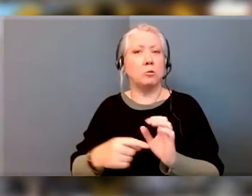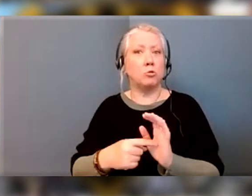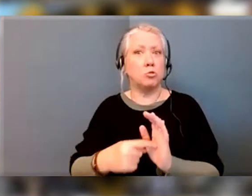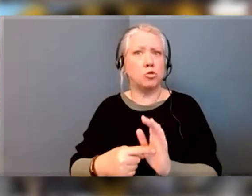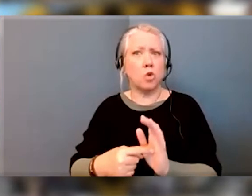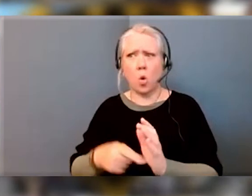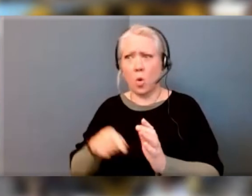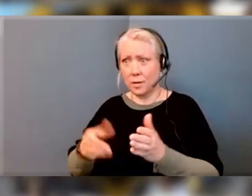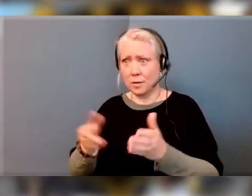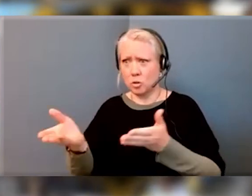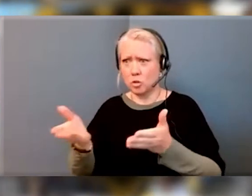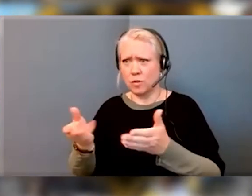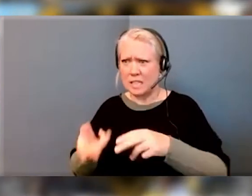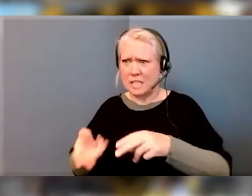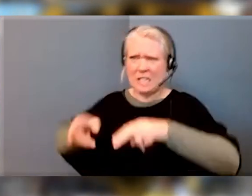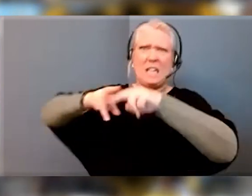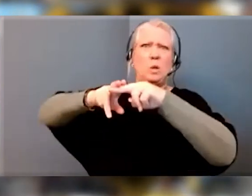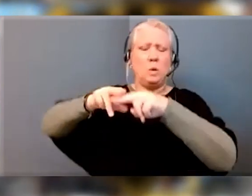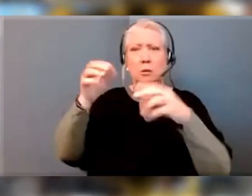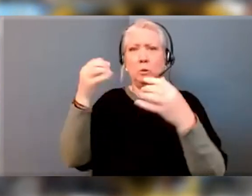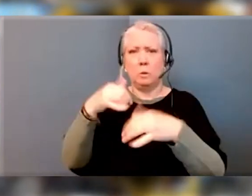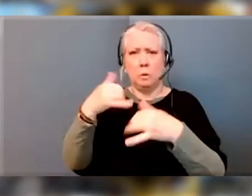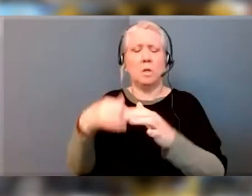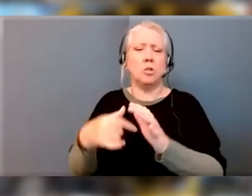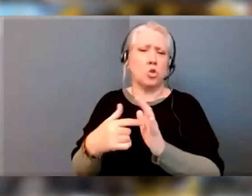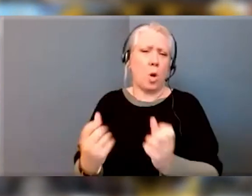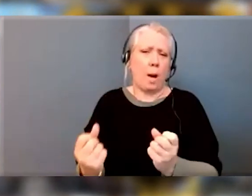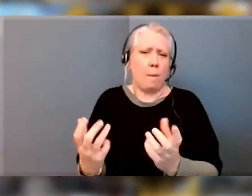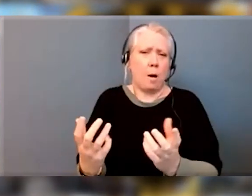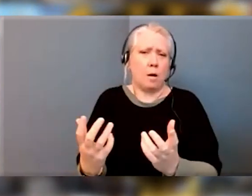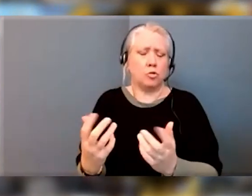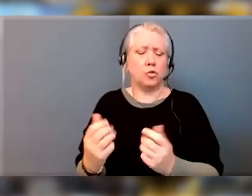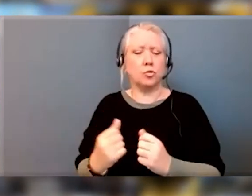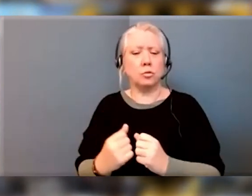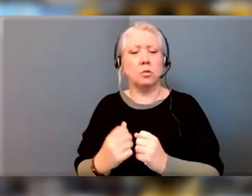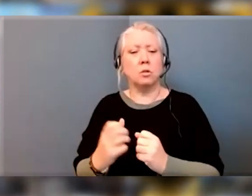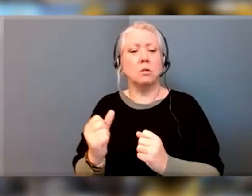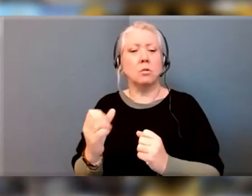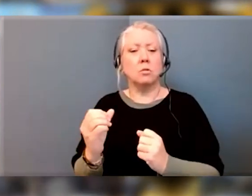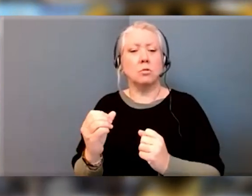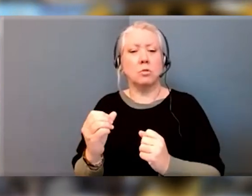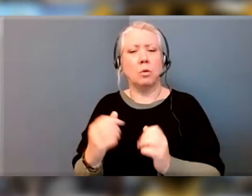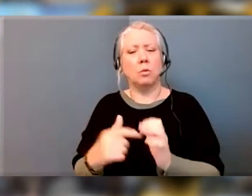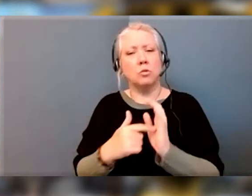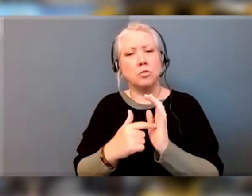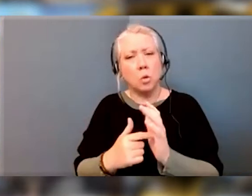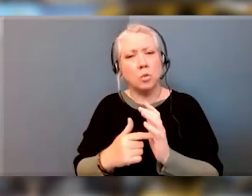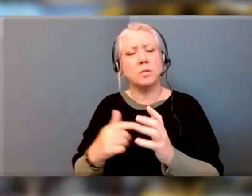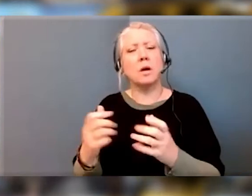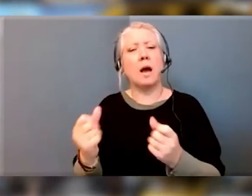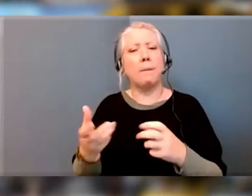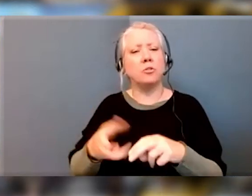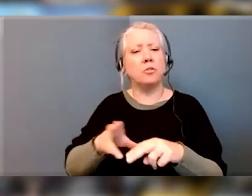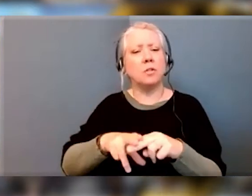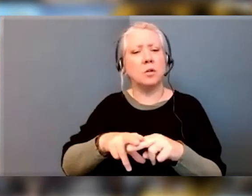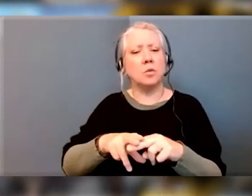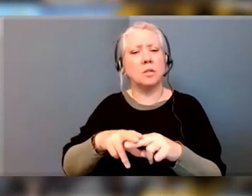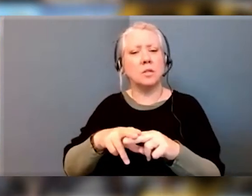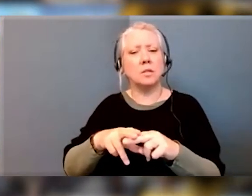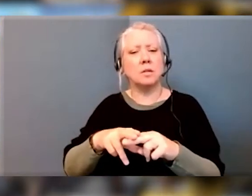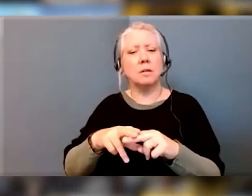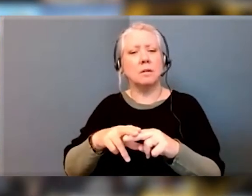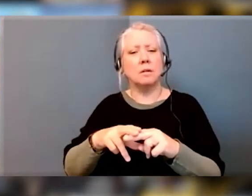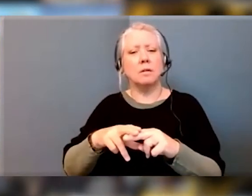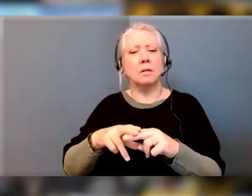existing service. Exceptions to these requirements may be made if HUD determines that any decrease in level of service was the result of events not within the control of